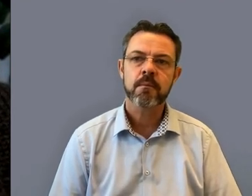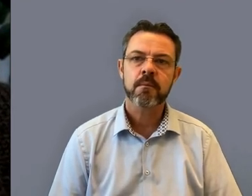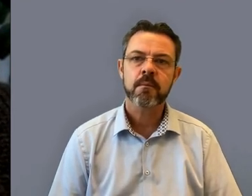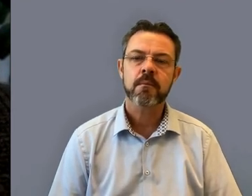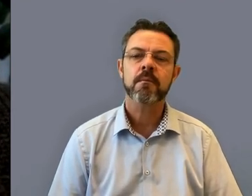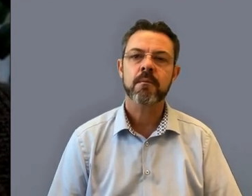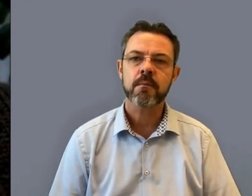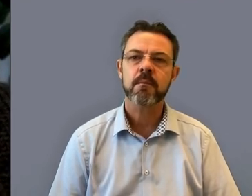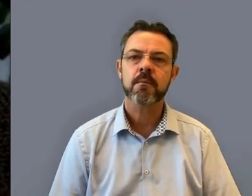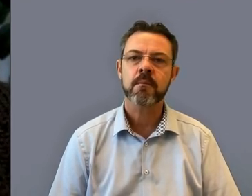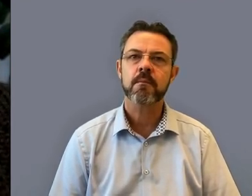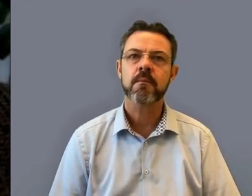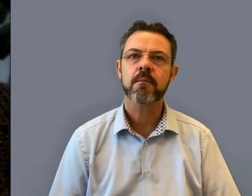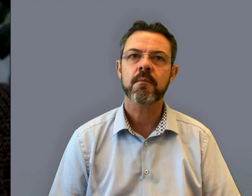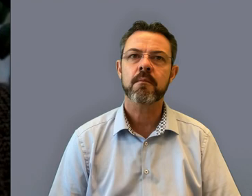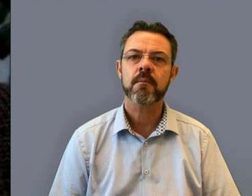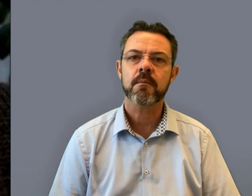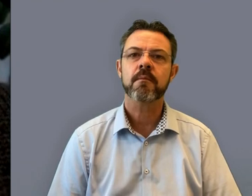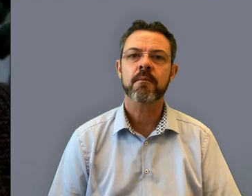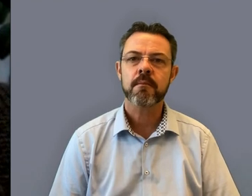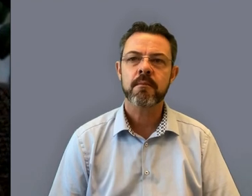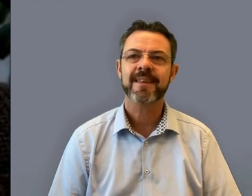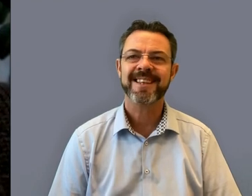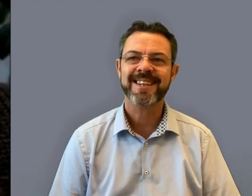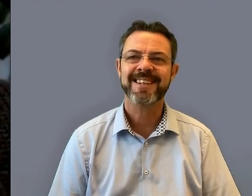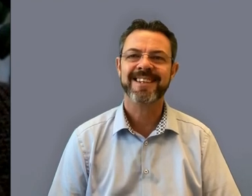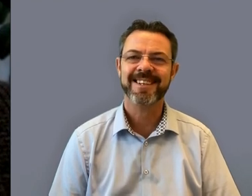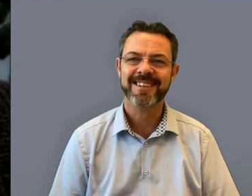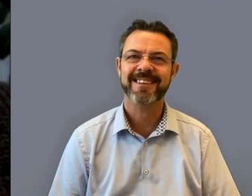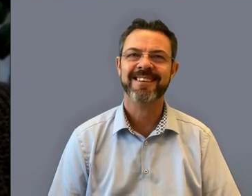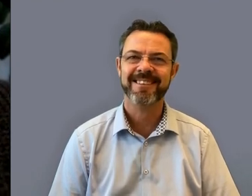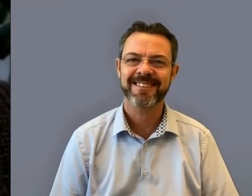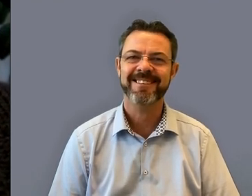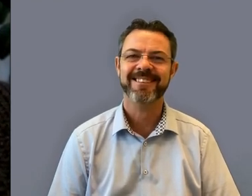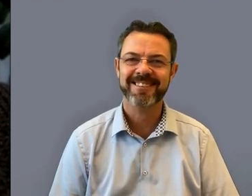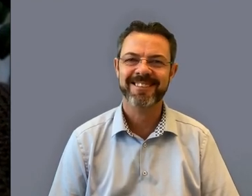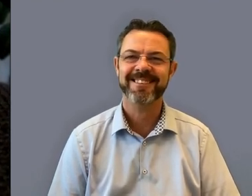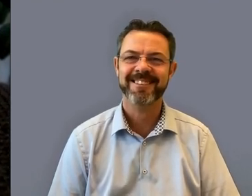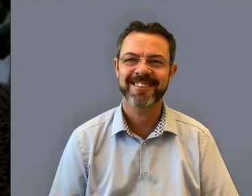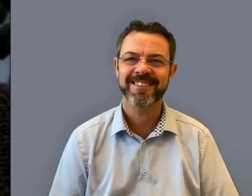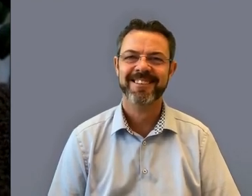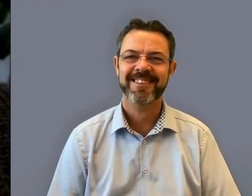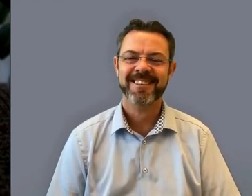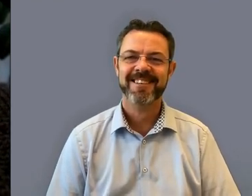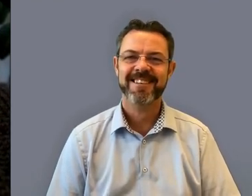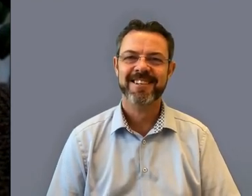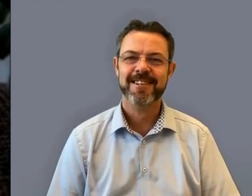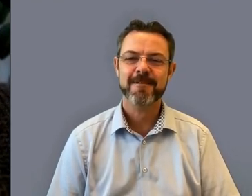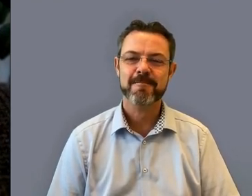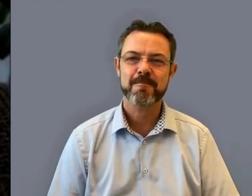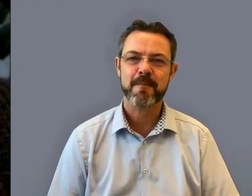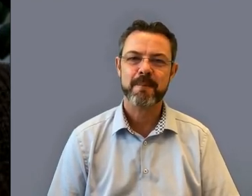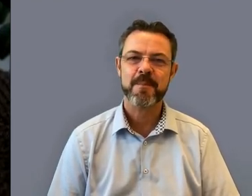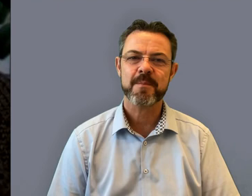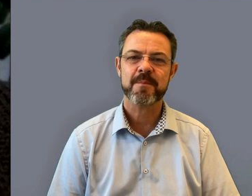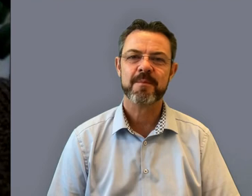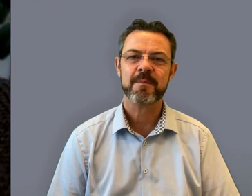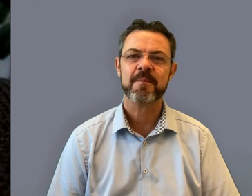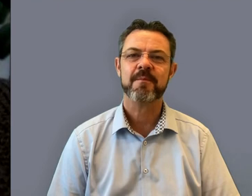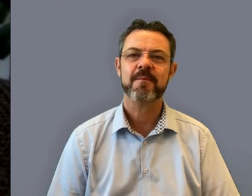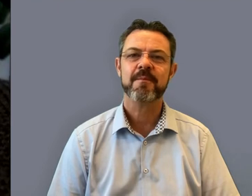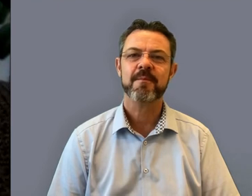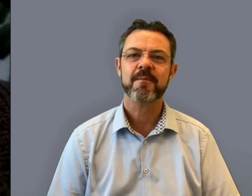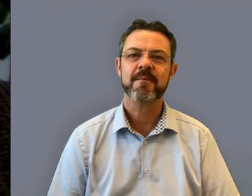Swiss canal, it's always good for startups because it means it shakes everything up, which means, and startups are